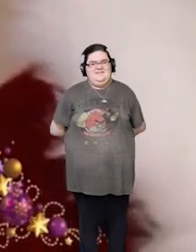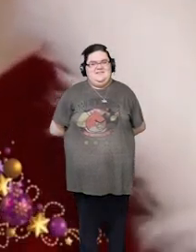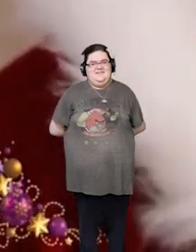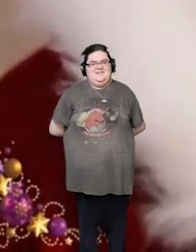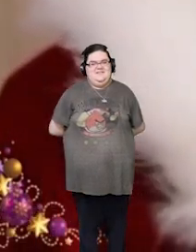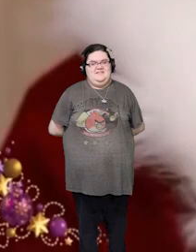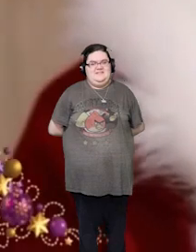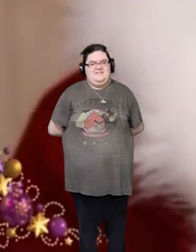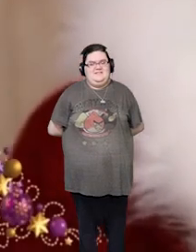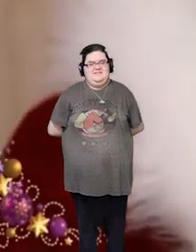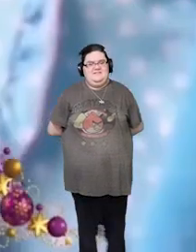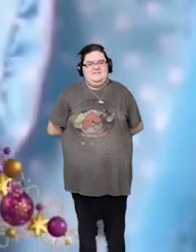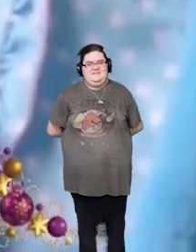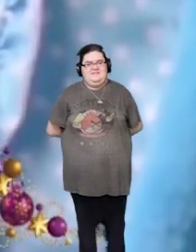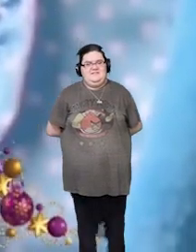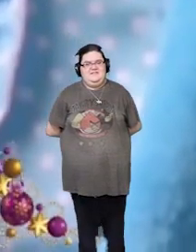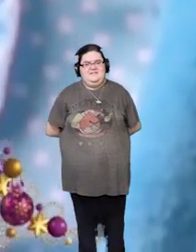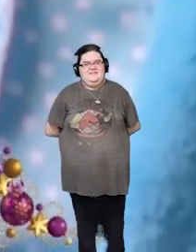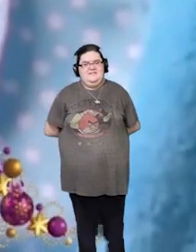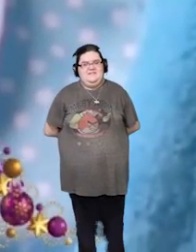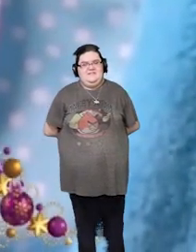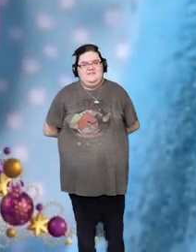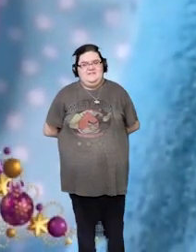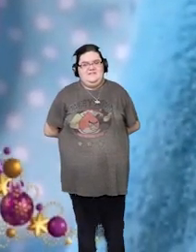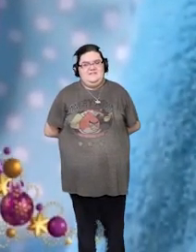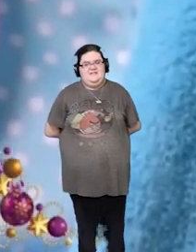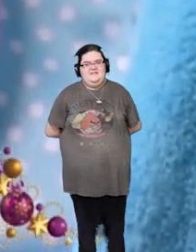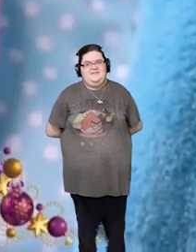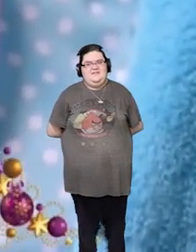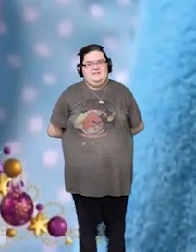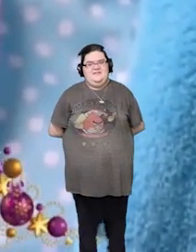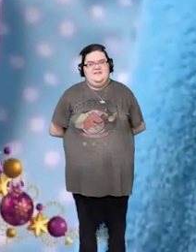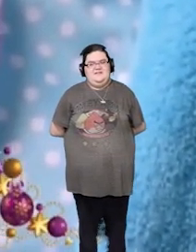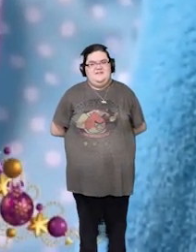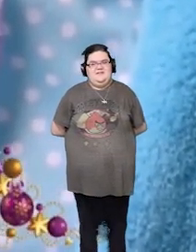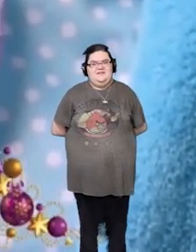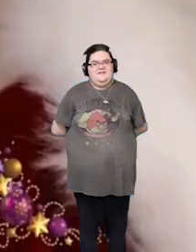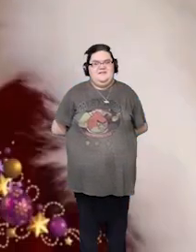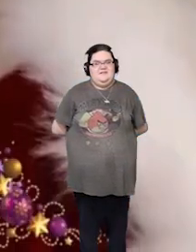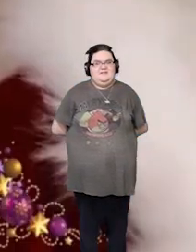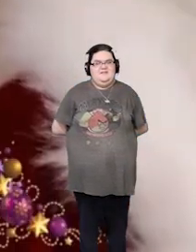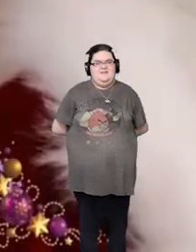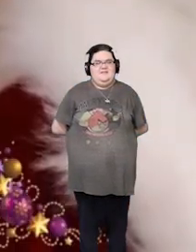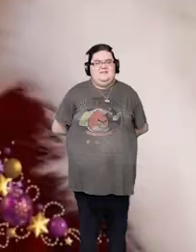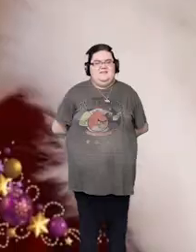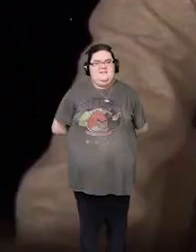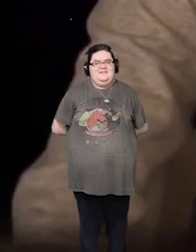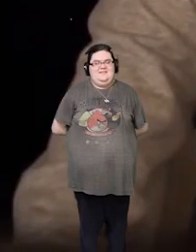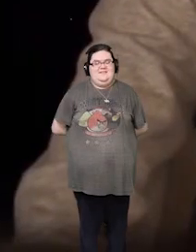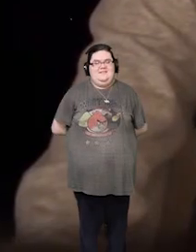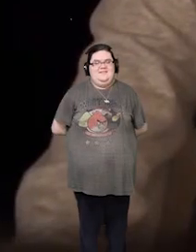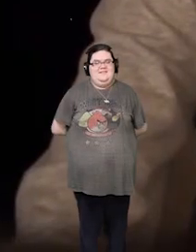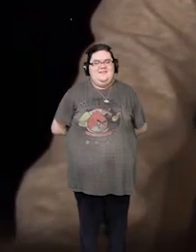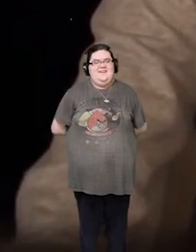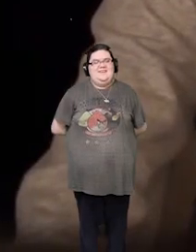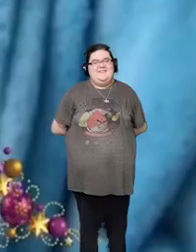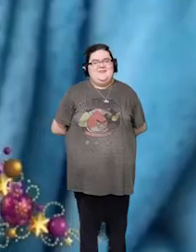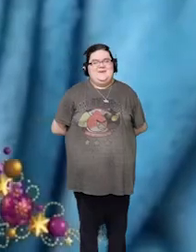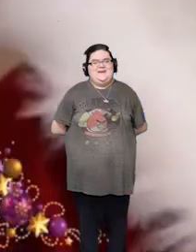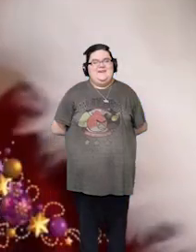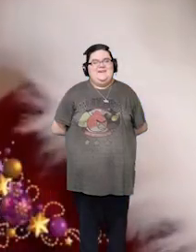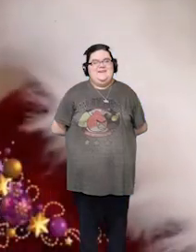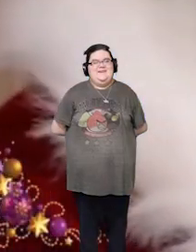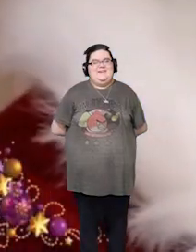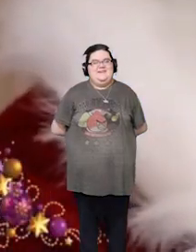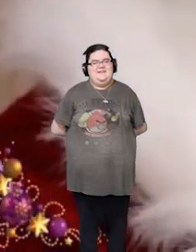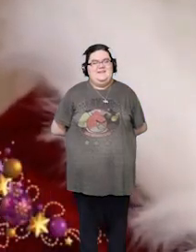I've been holding this thing since Dubai. The whole house smells like a gingerbread manslaughter. I'm sorry. These puns getting worse. A little